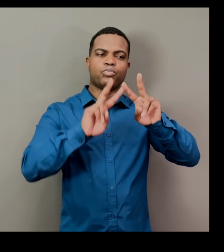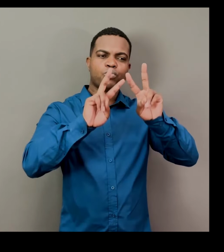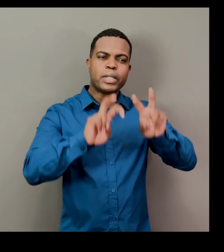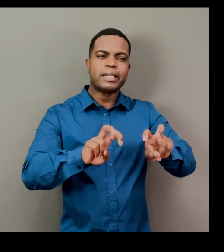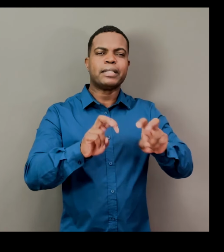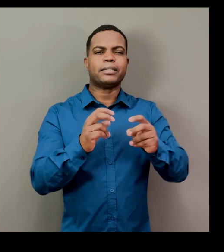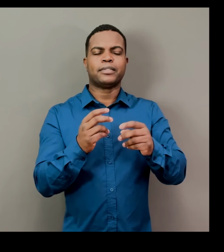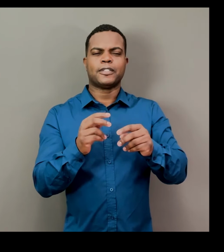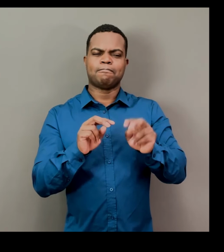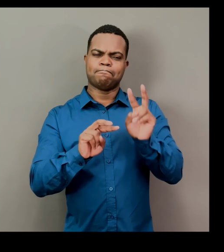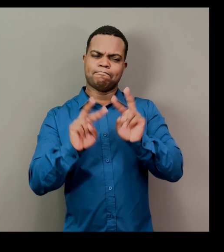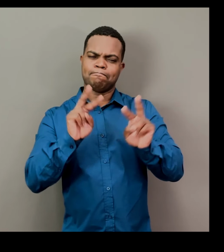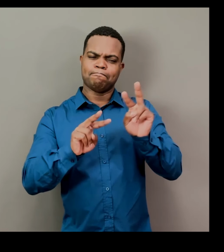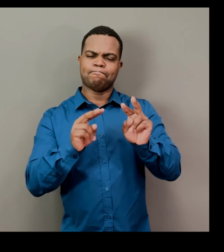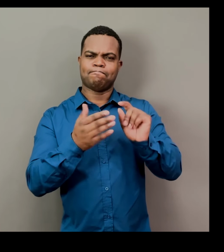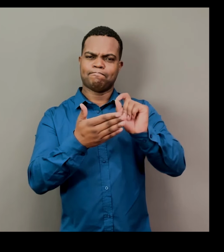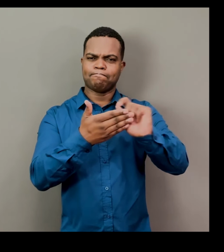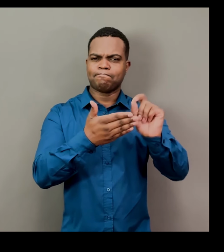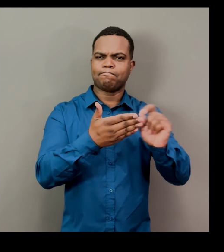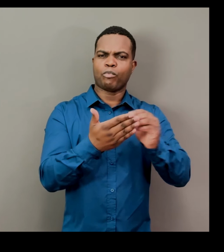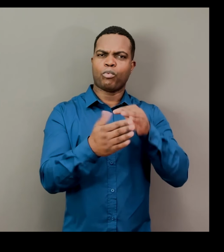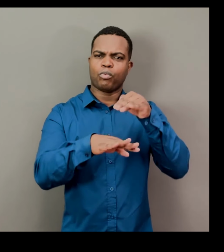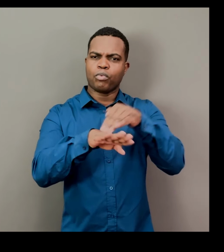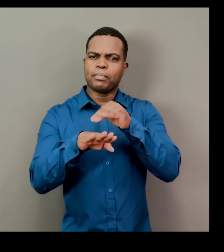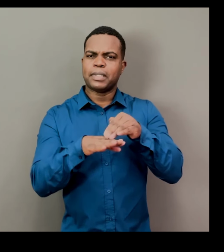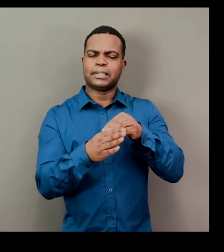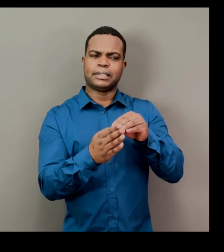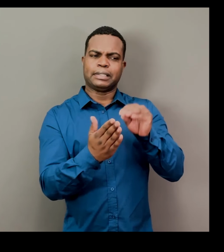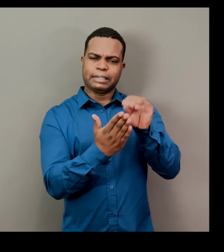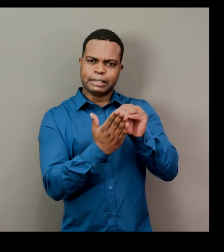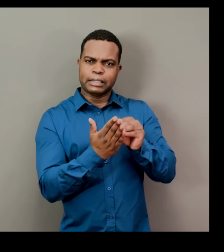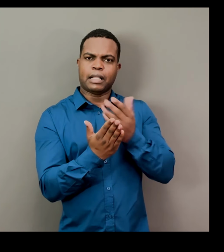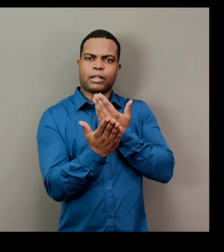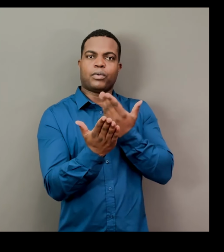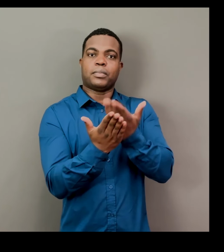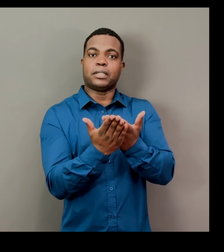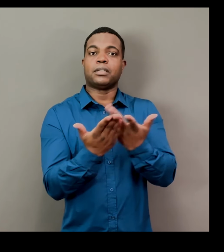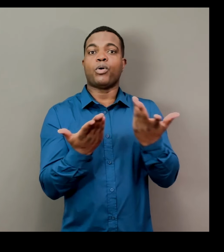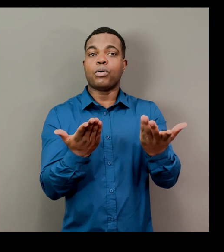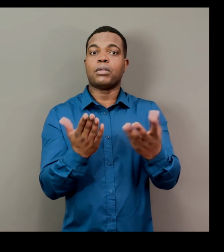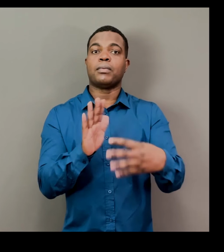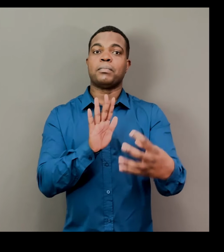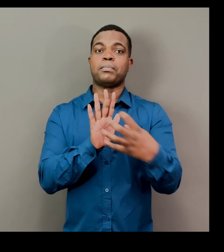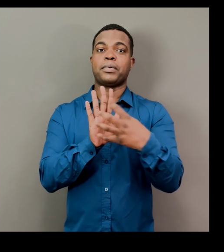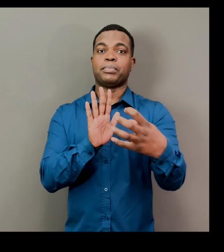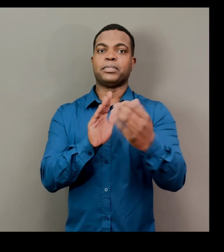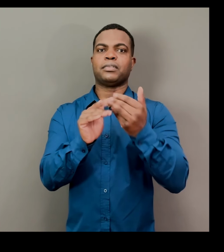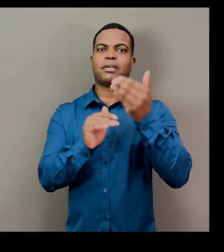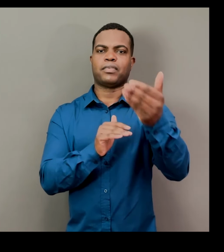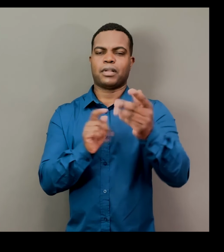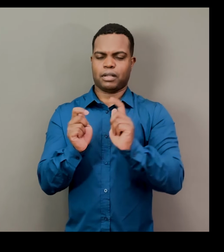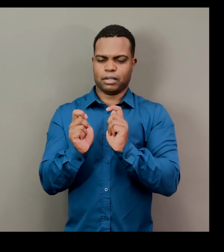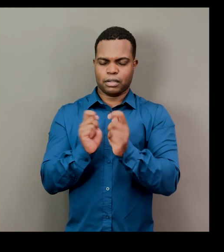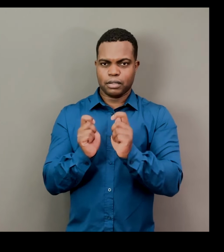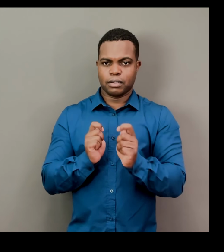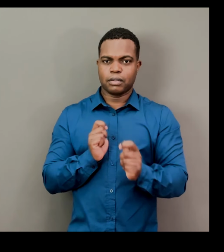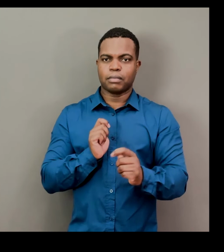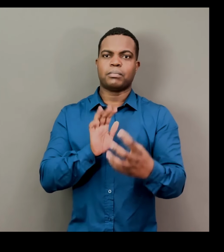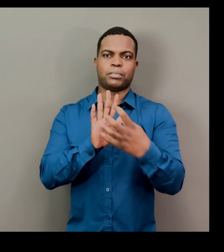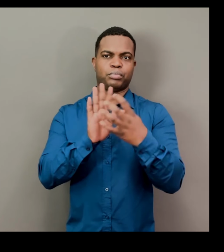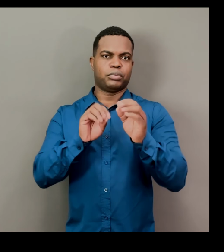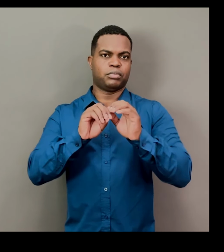and recommend. They can publish as it is or publish with revisions that can be major or